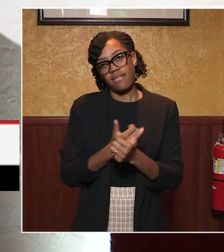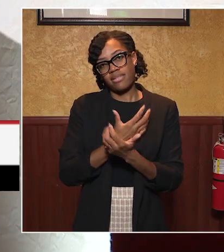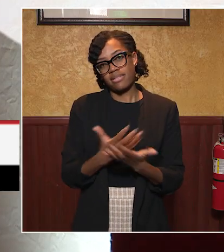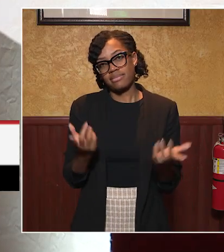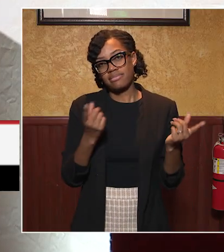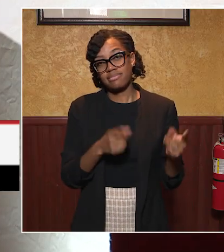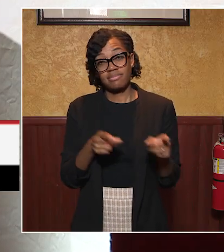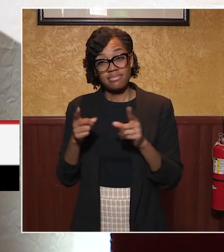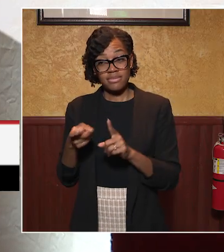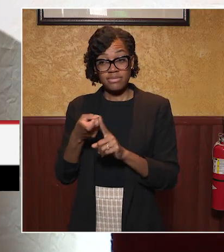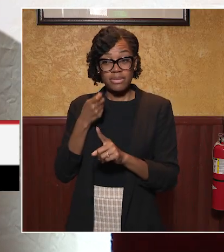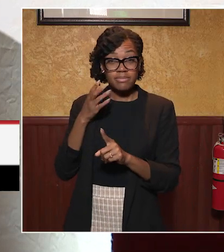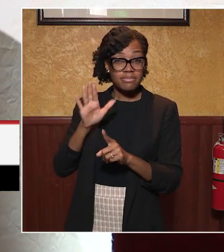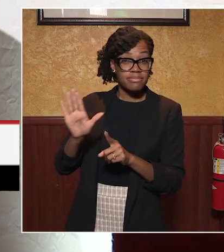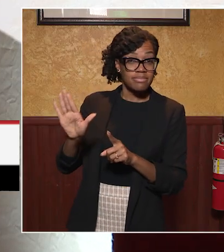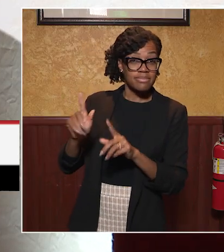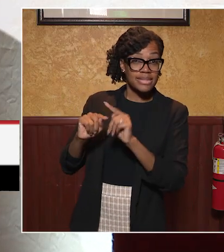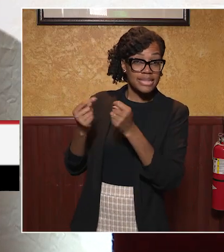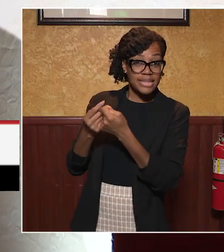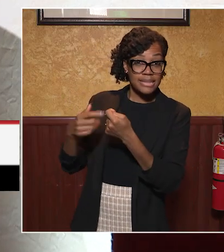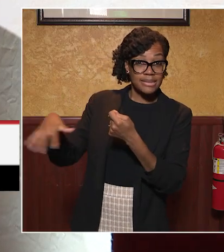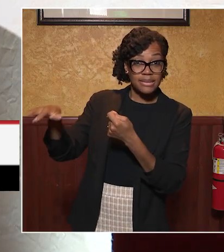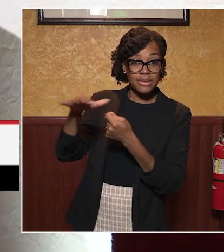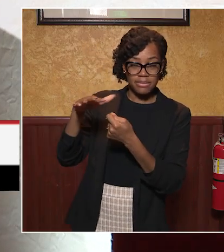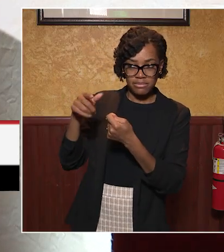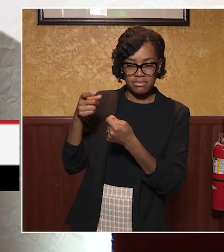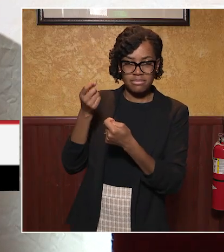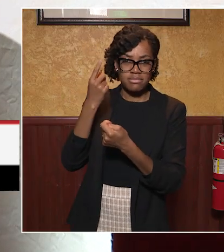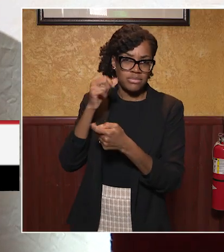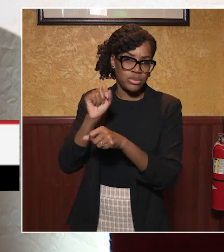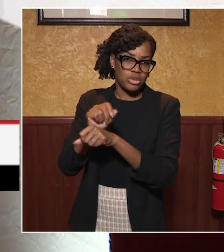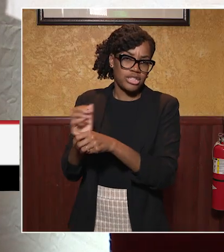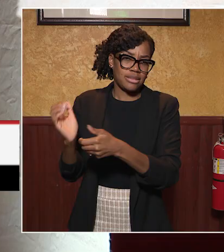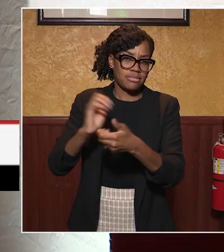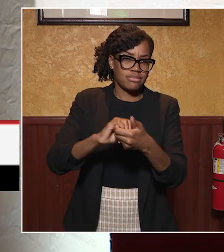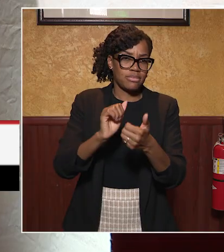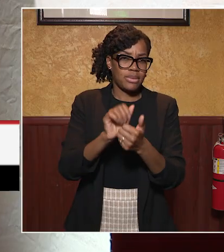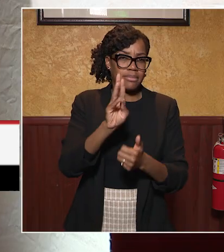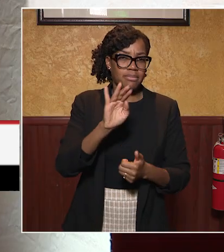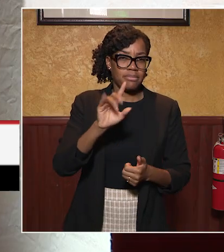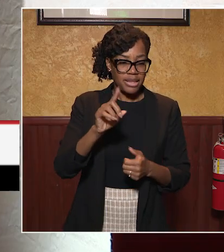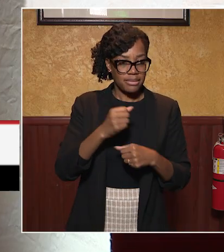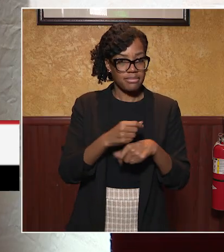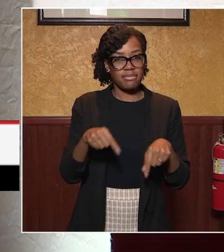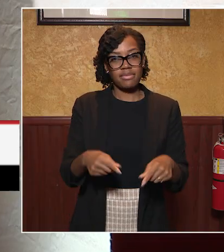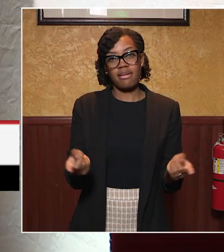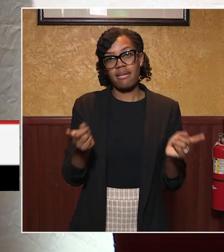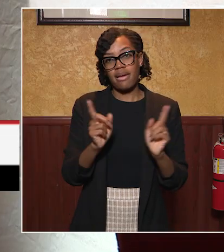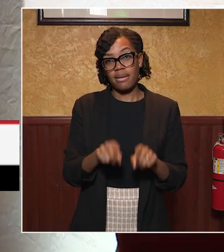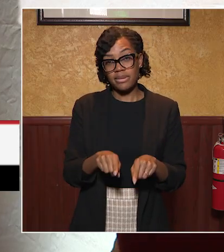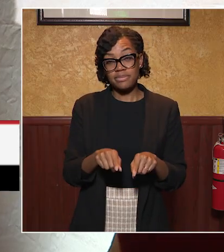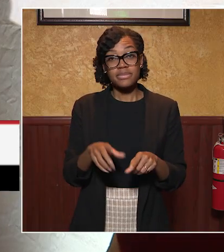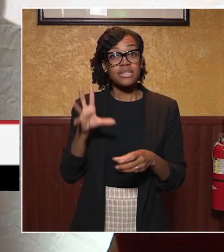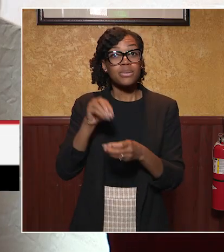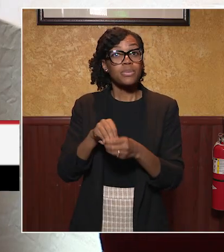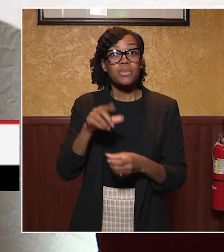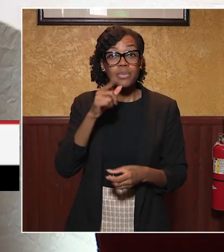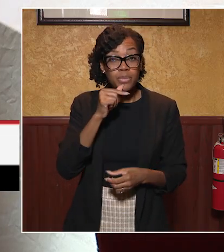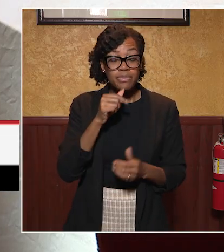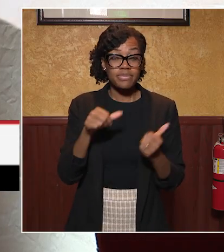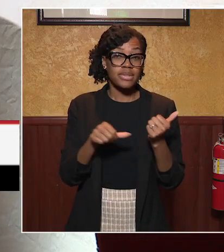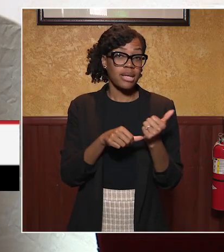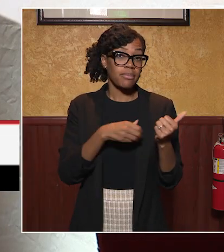entire team who works every day with the bid to make this possible, including Deputy Mayor Lindsay